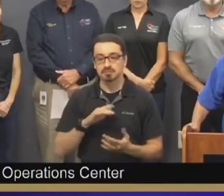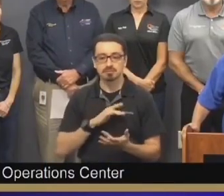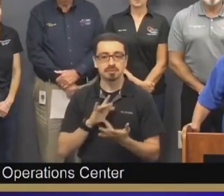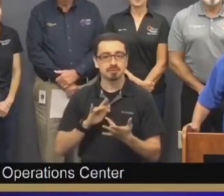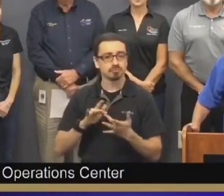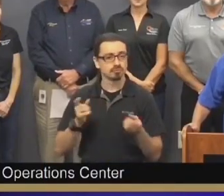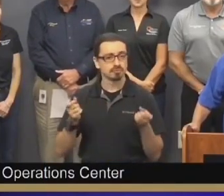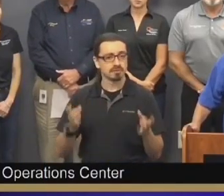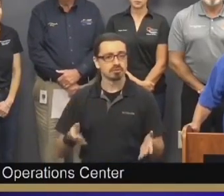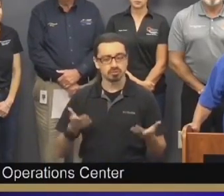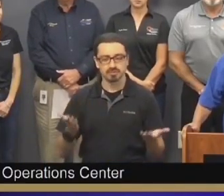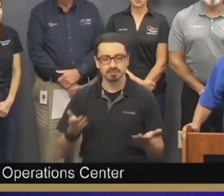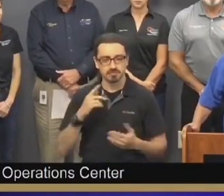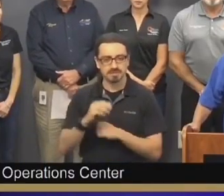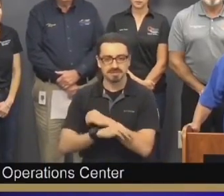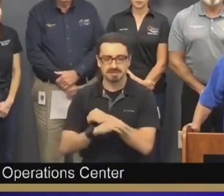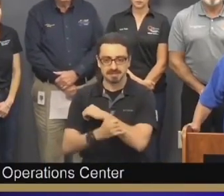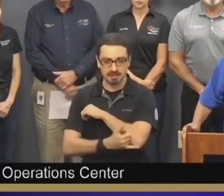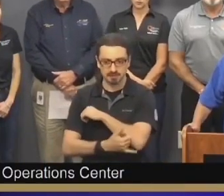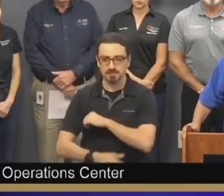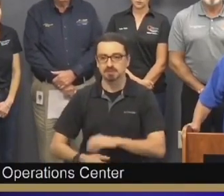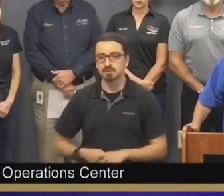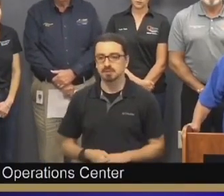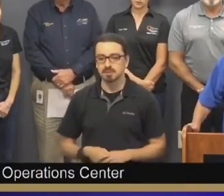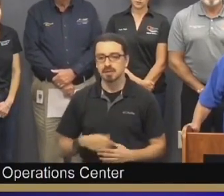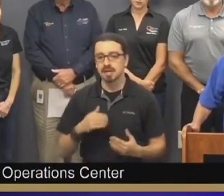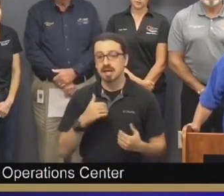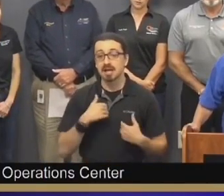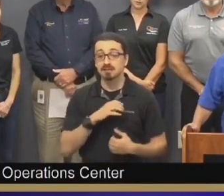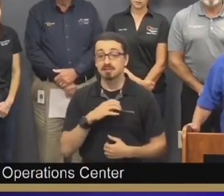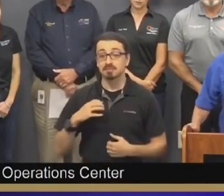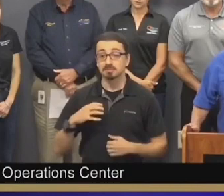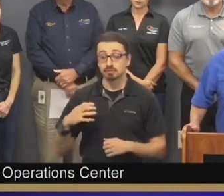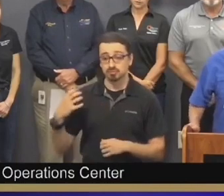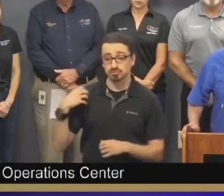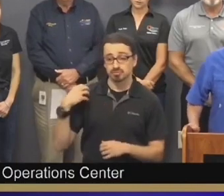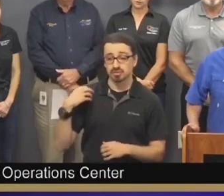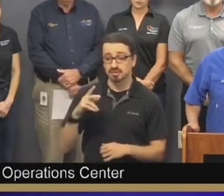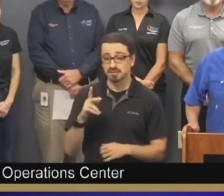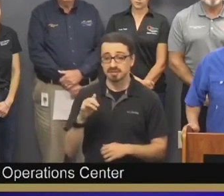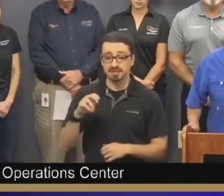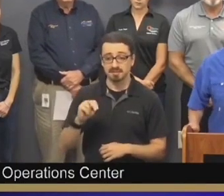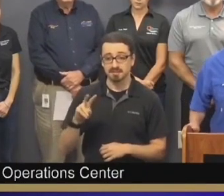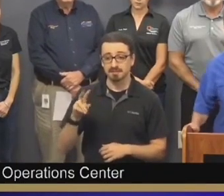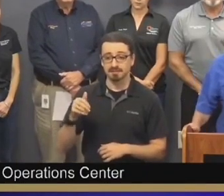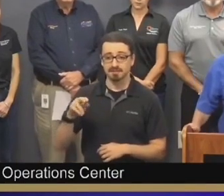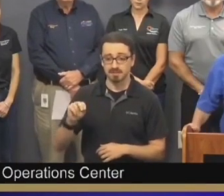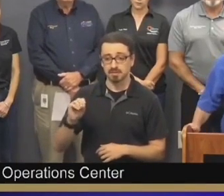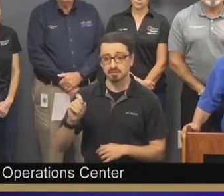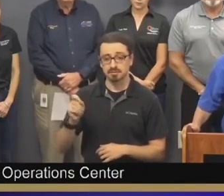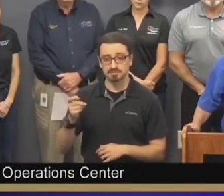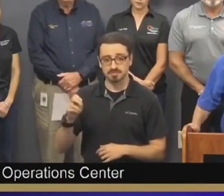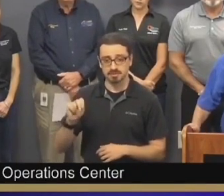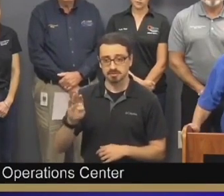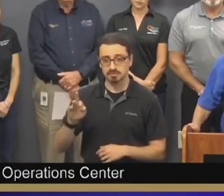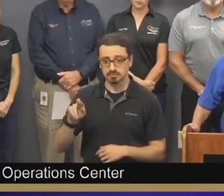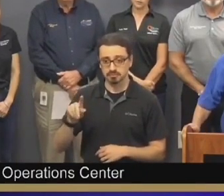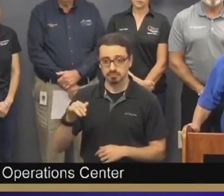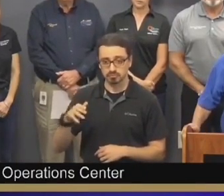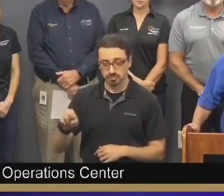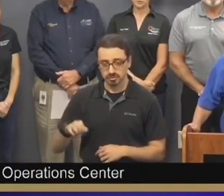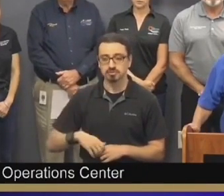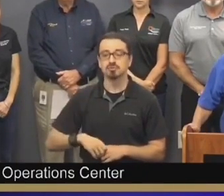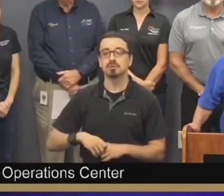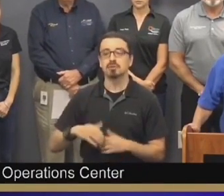to have you have a live listen in now from leaders there out of Manatee County. Also, Public Safety Director Jody Fisk and our